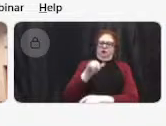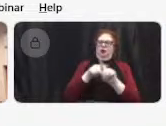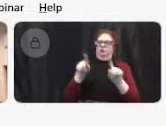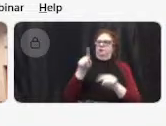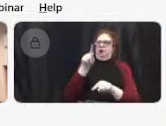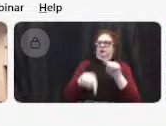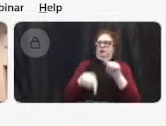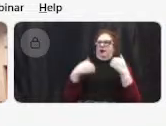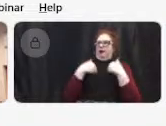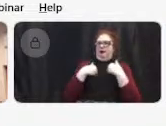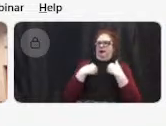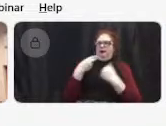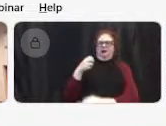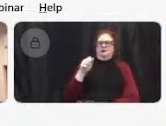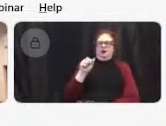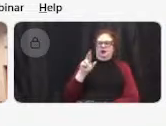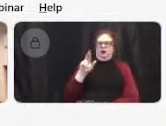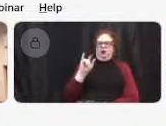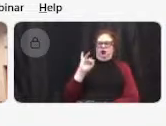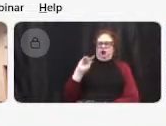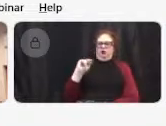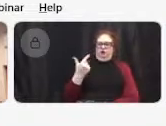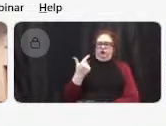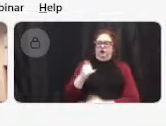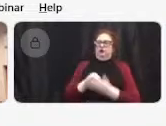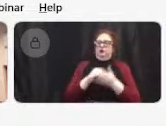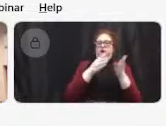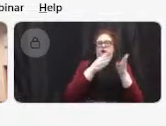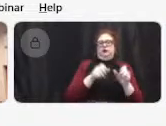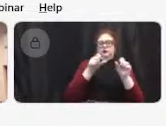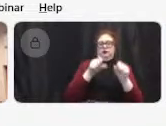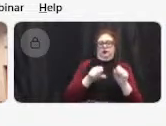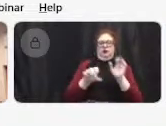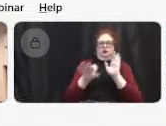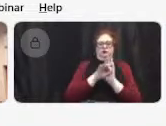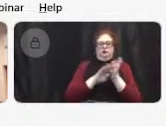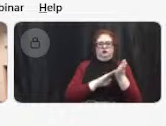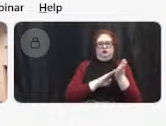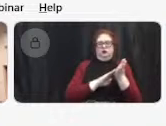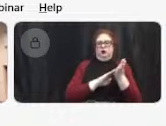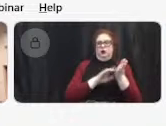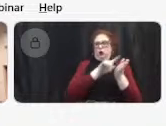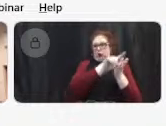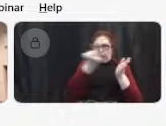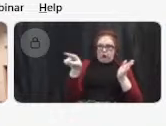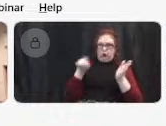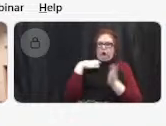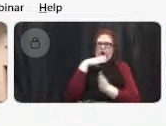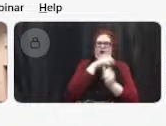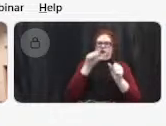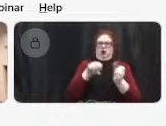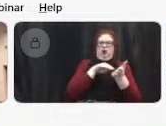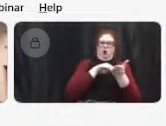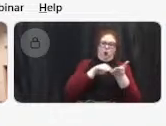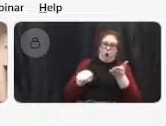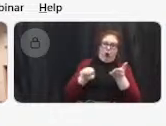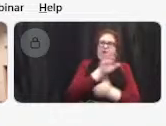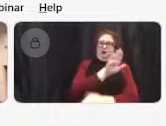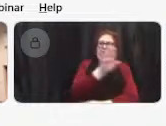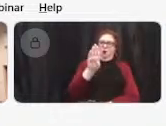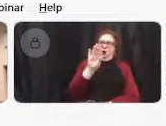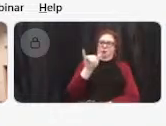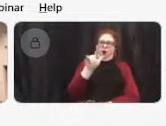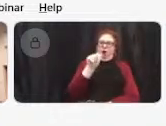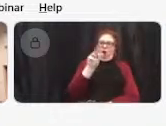can choose to waive their bylaws for that and allow additional deferral, or they can vote